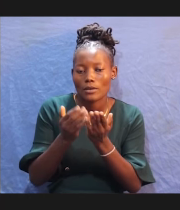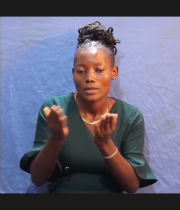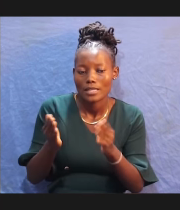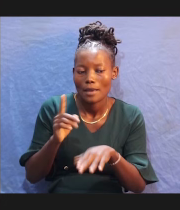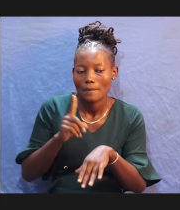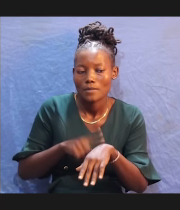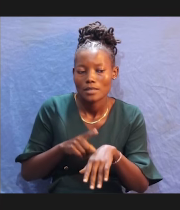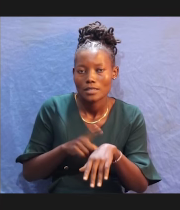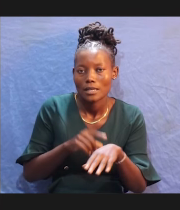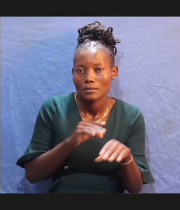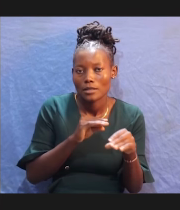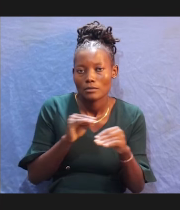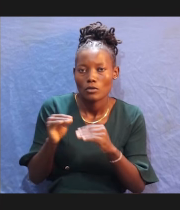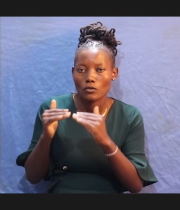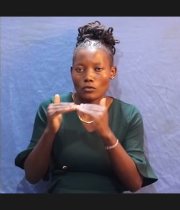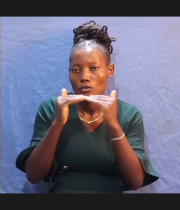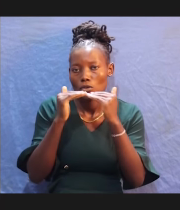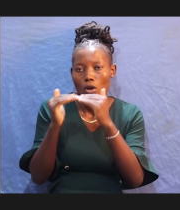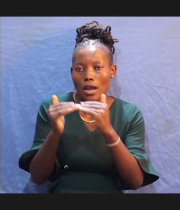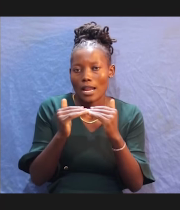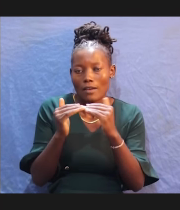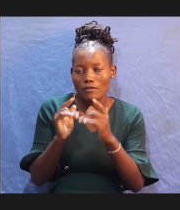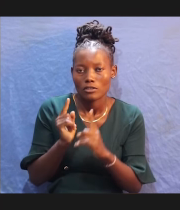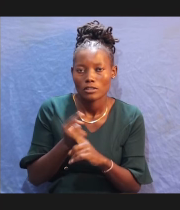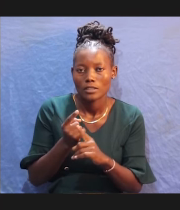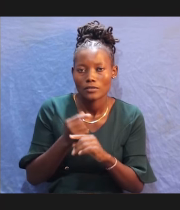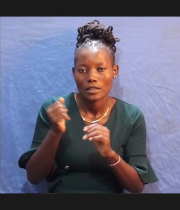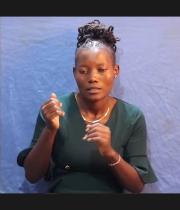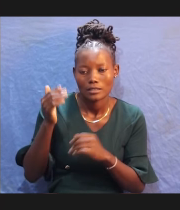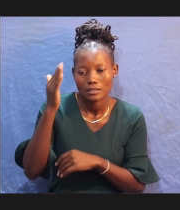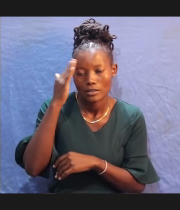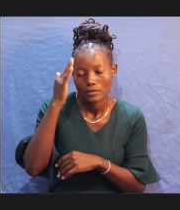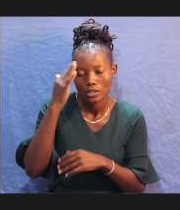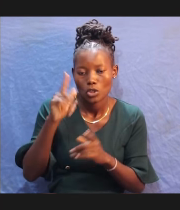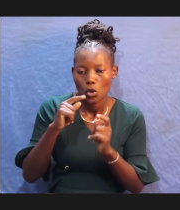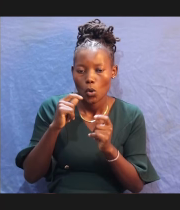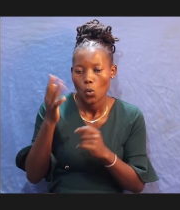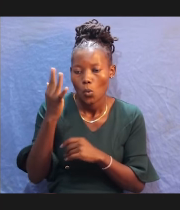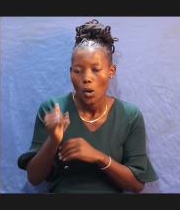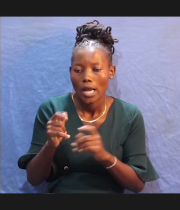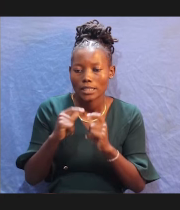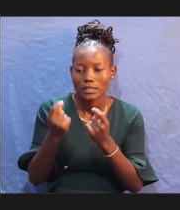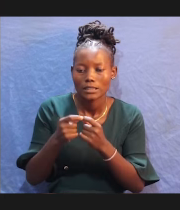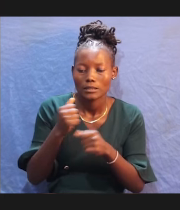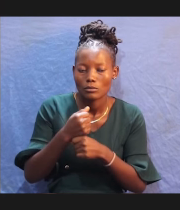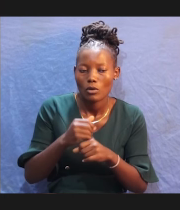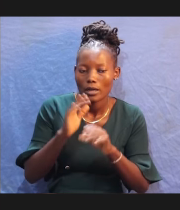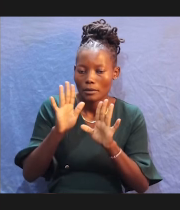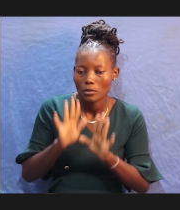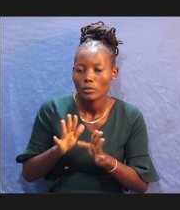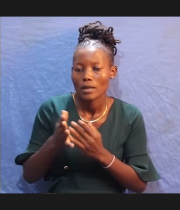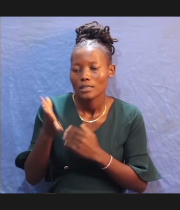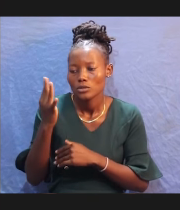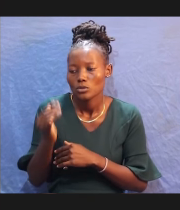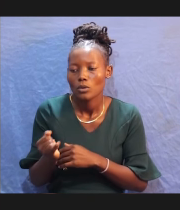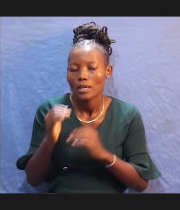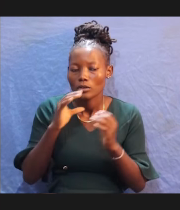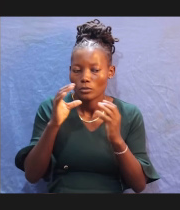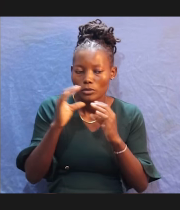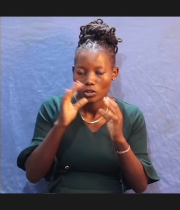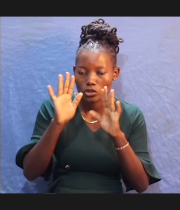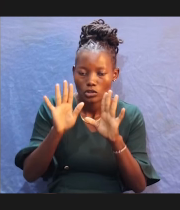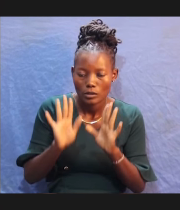to elite performance, they will already have to know what is teamwork, why do I need teamwork, what is communication, why do I need, what types